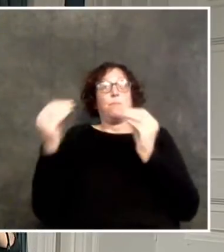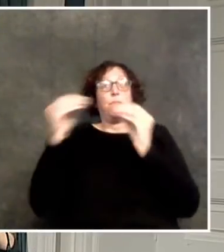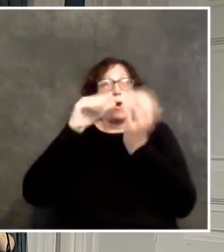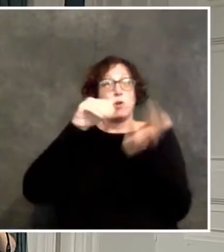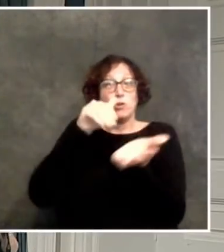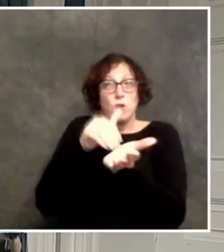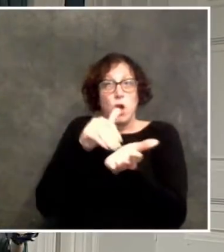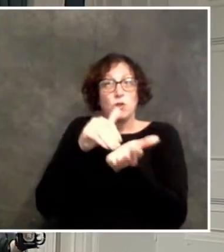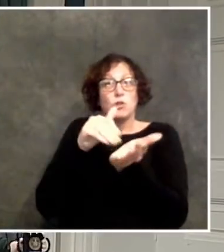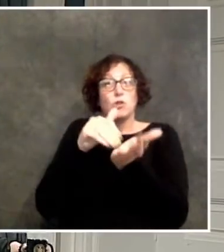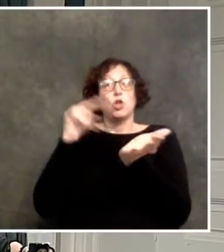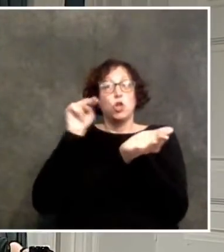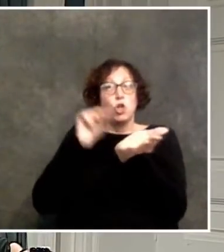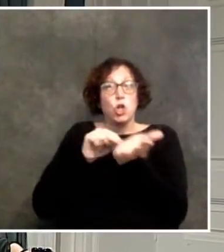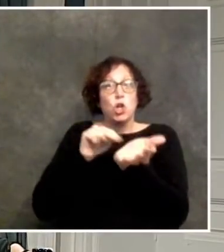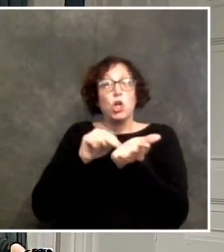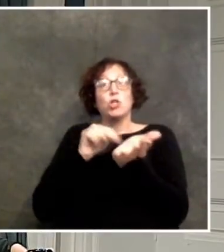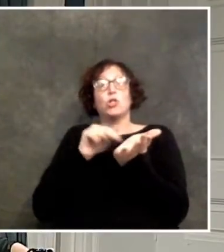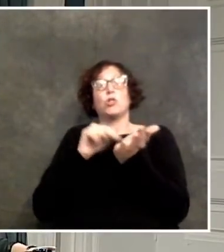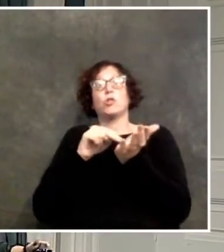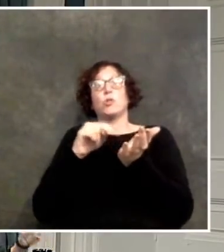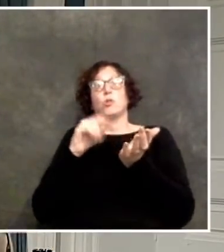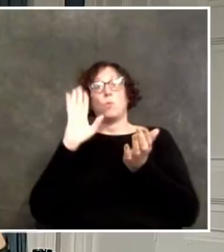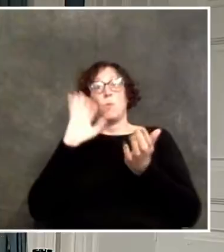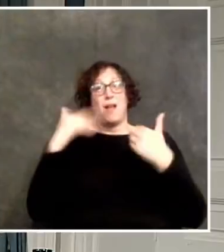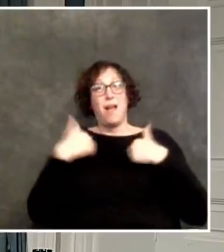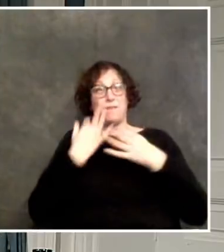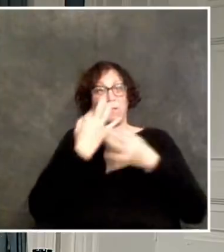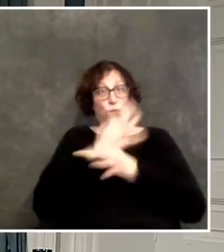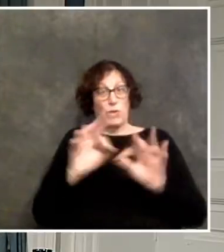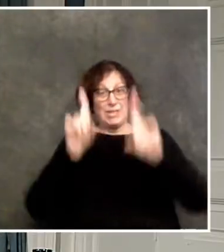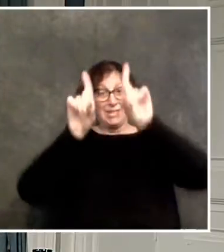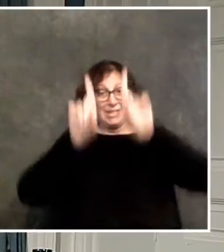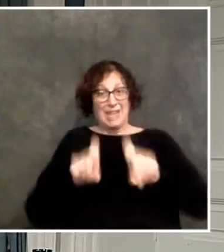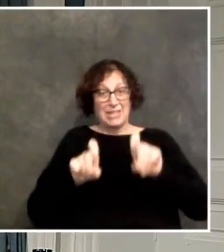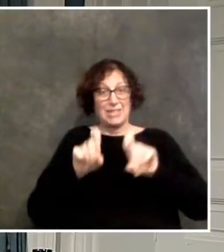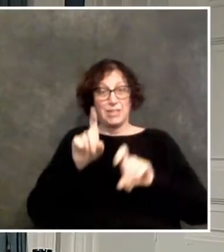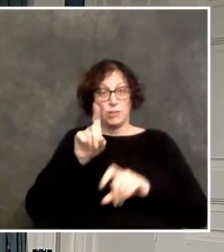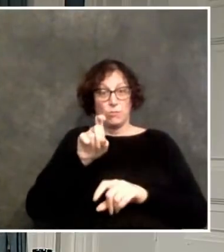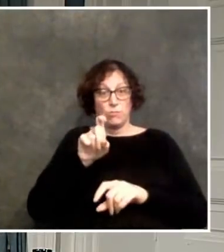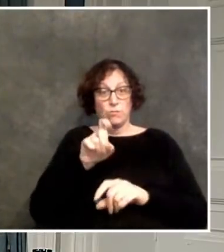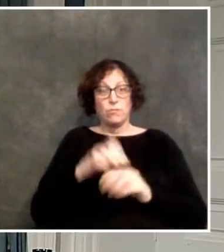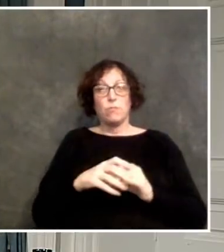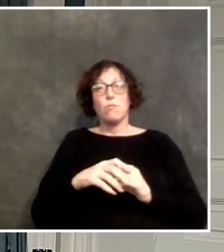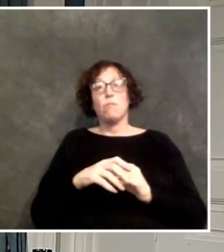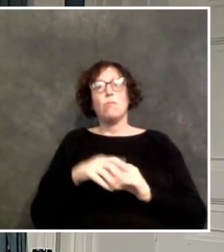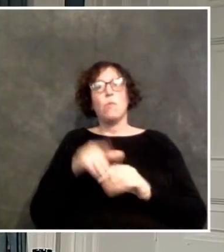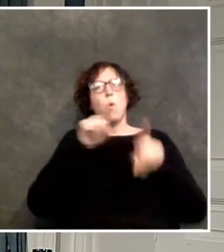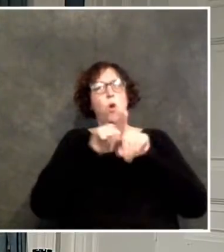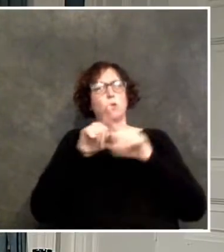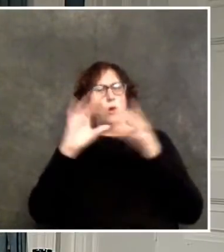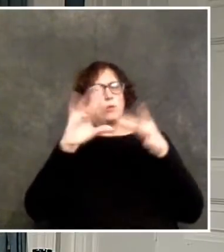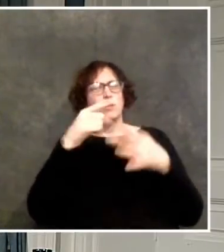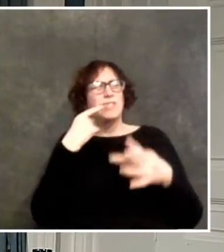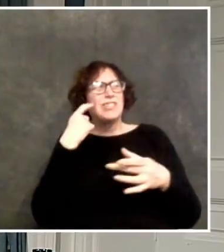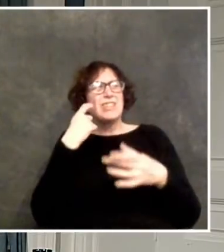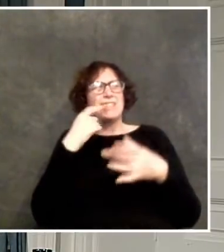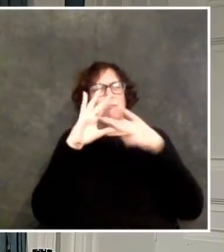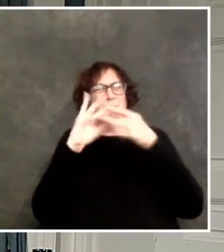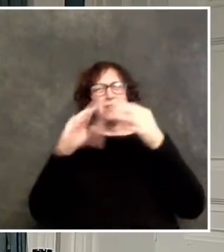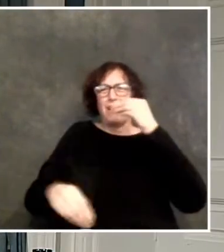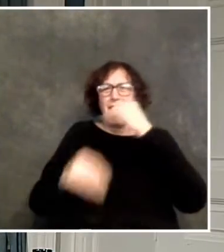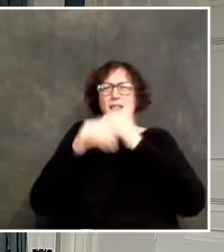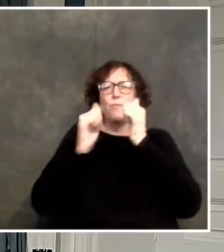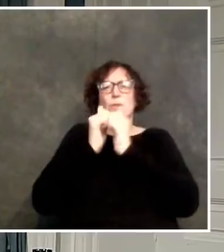testing. And you keep talking about how you're going to be adding more beds on Staten Island since it's not part of the public hospital system, and sending